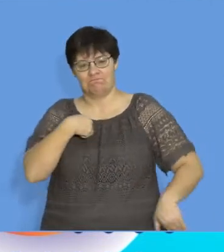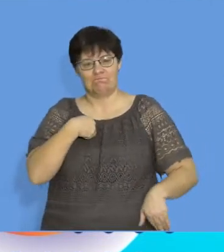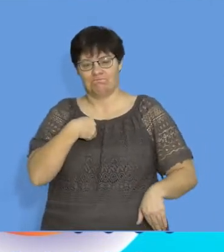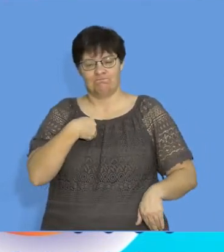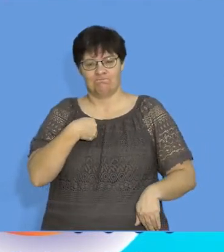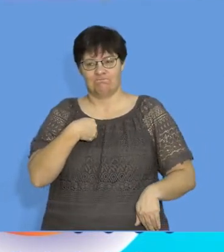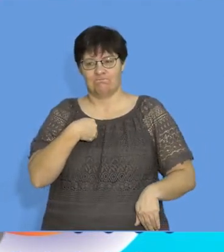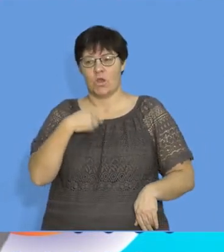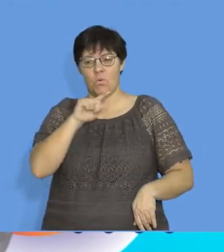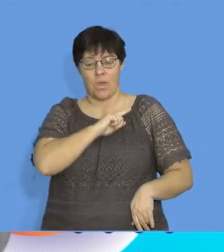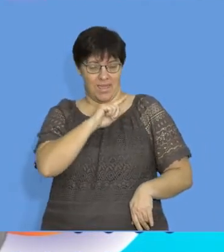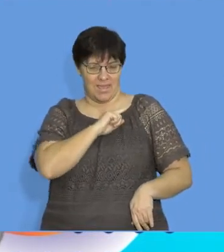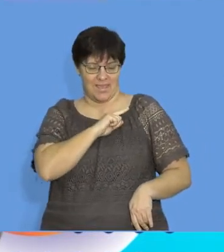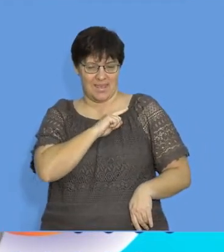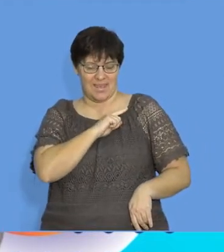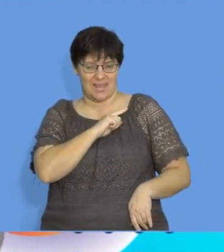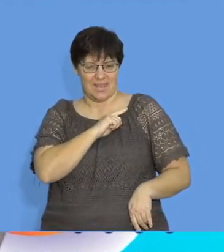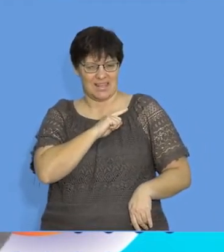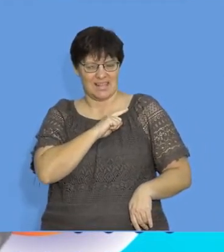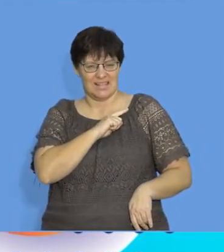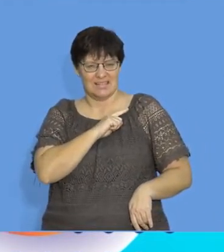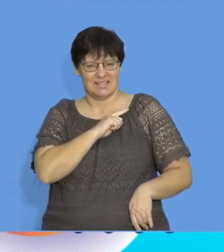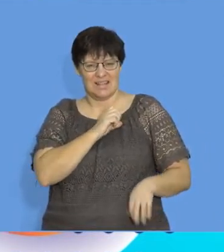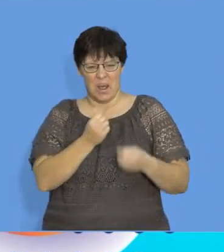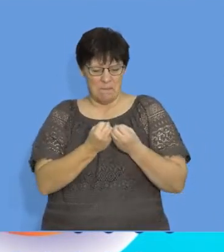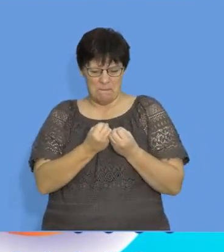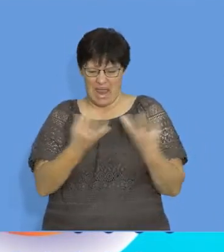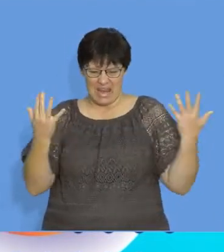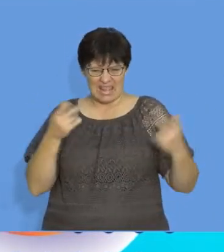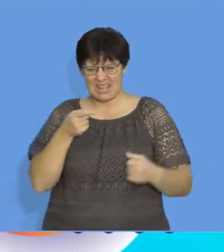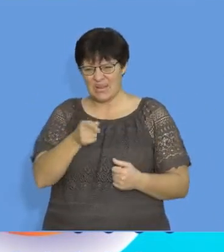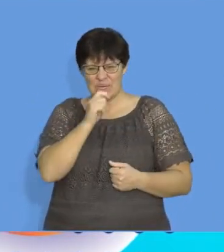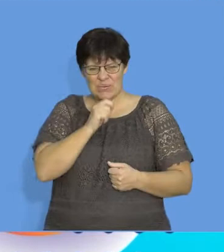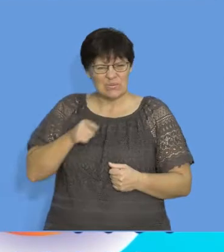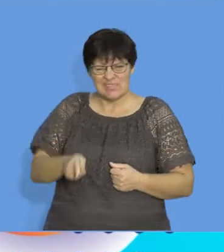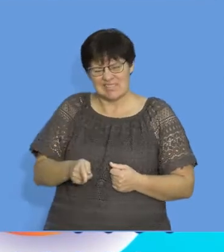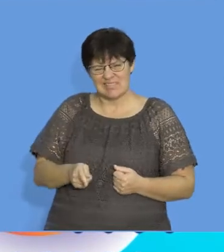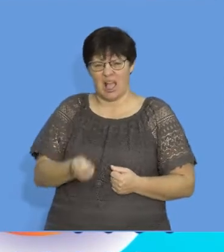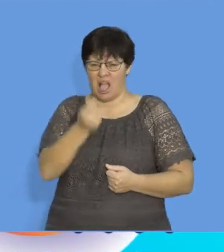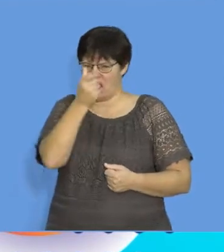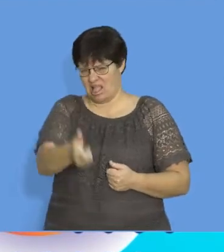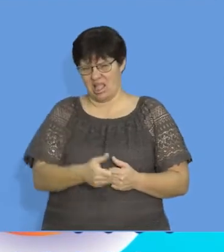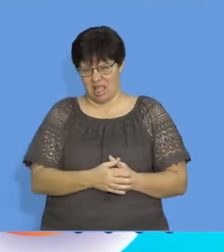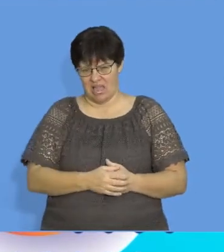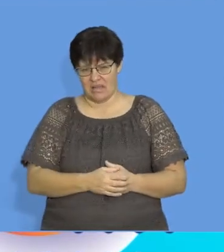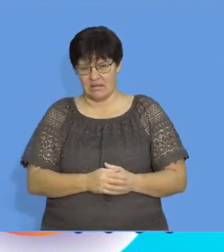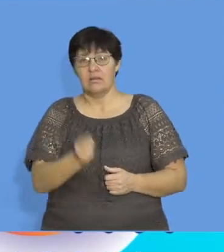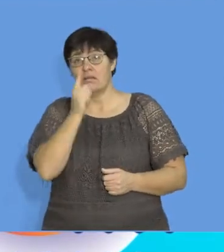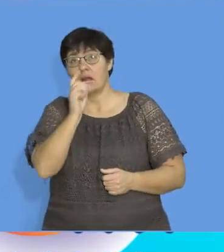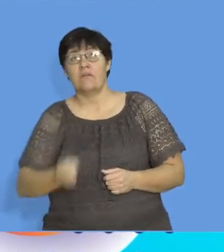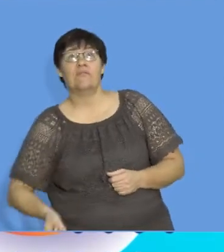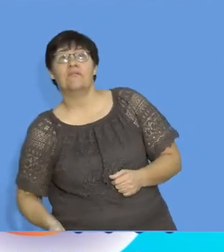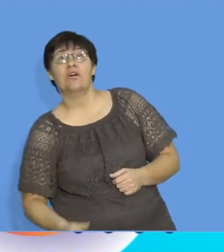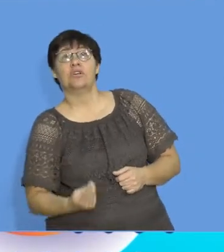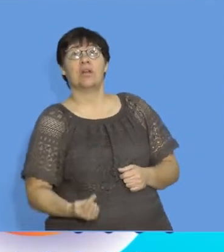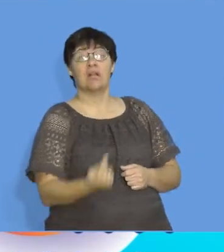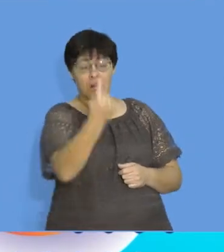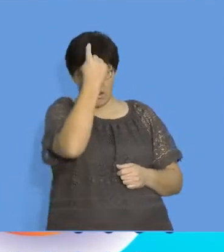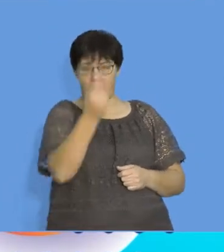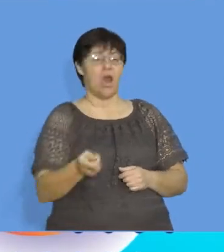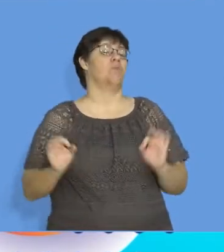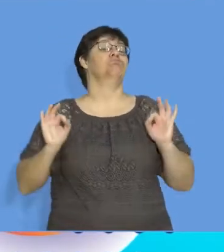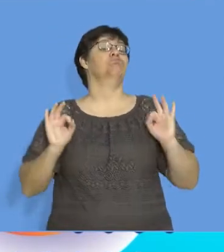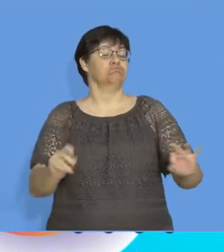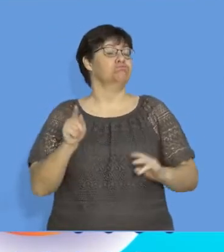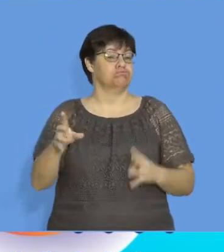equation because there's not many places at the moment where we can use it. When we look at vertical motion, this